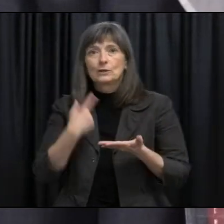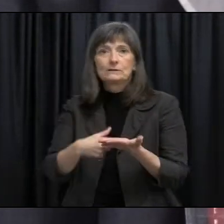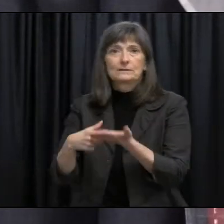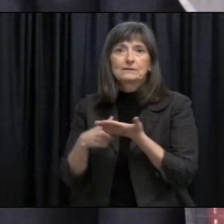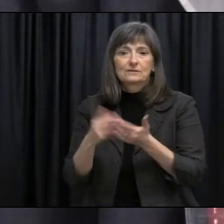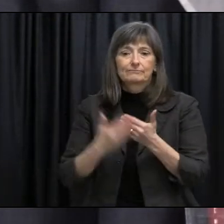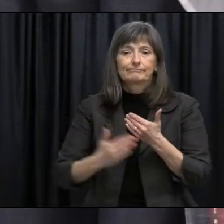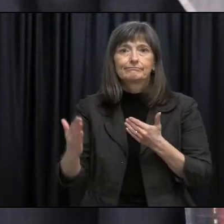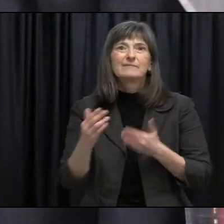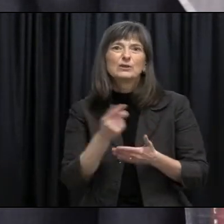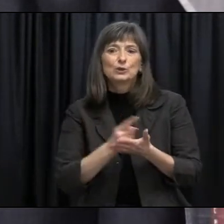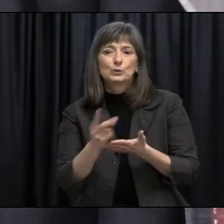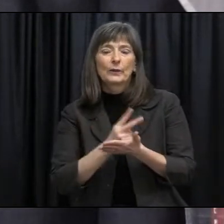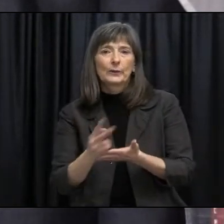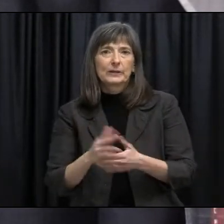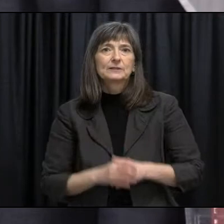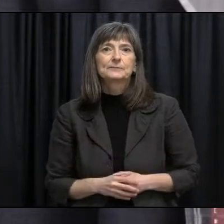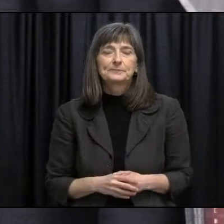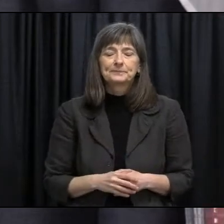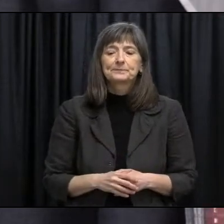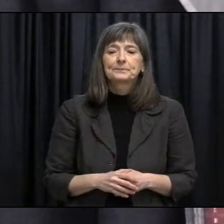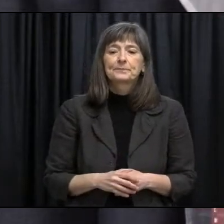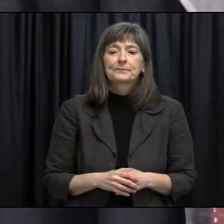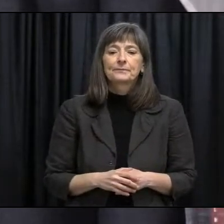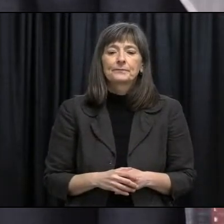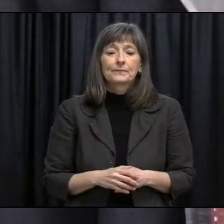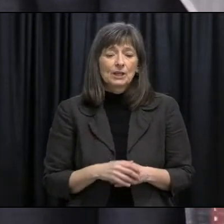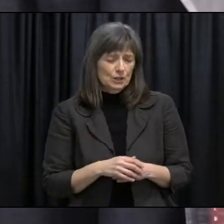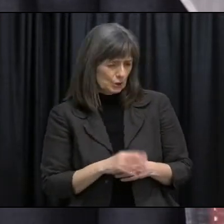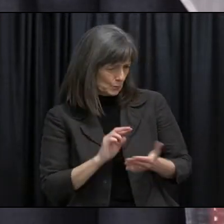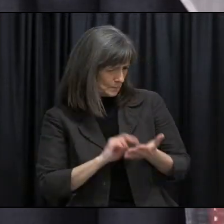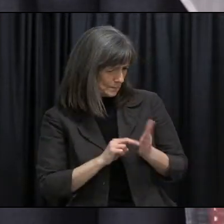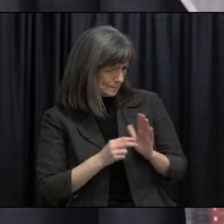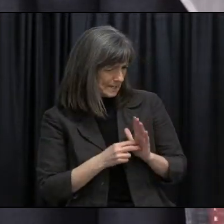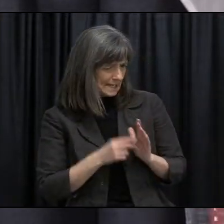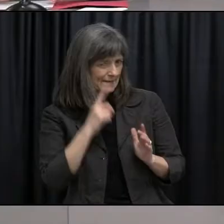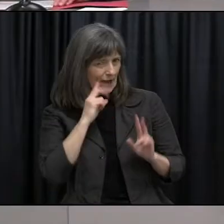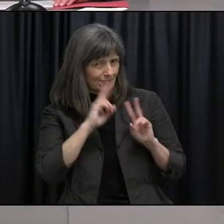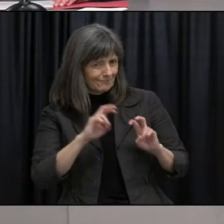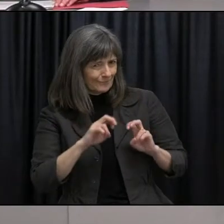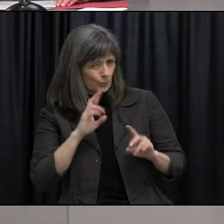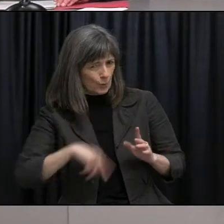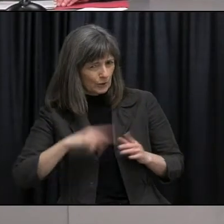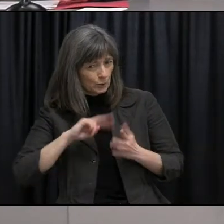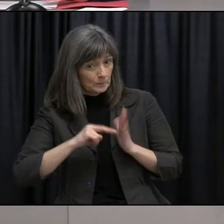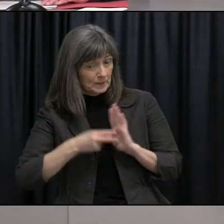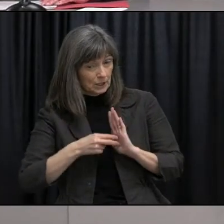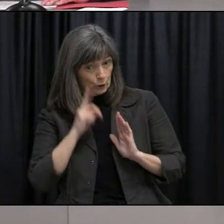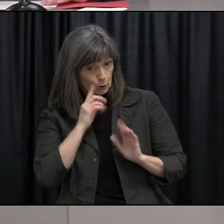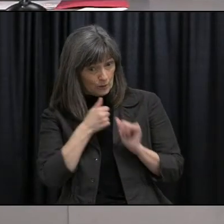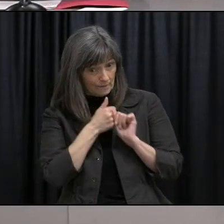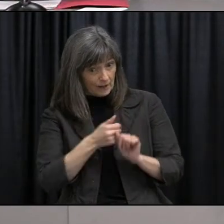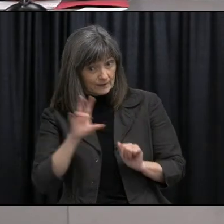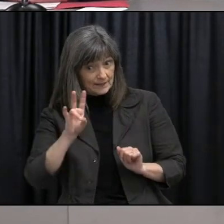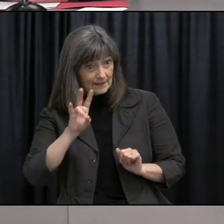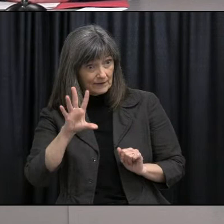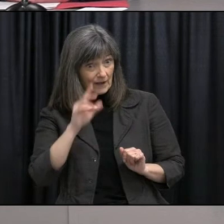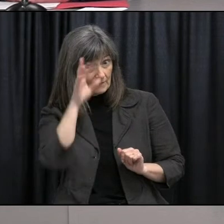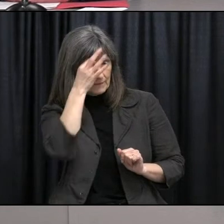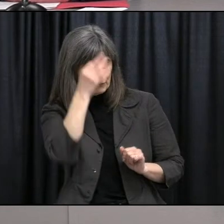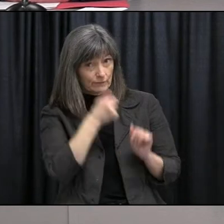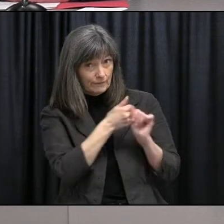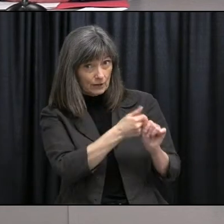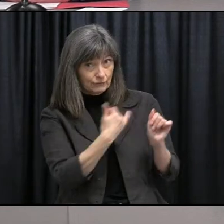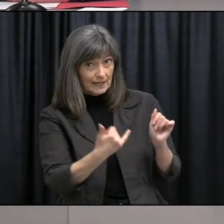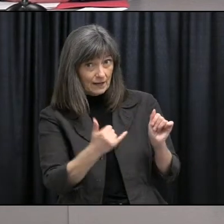next few weeks. Right on. So if I understand this correctly, you mean you're going to go with the 75% federal guidance at this